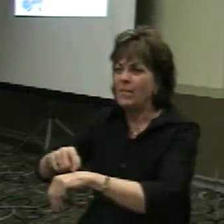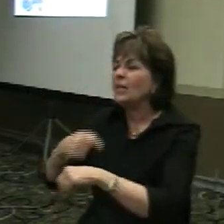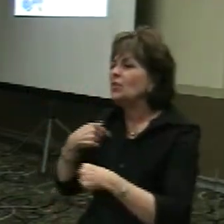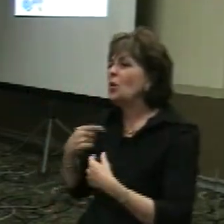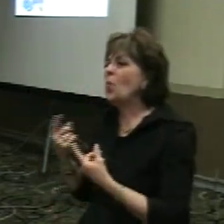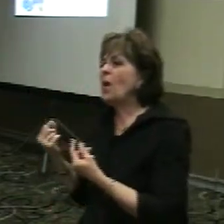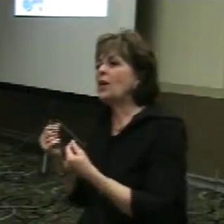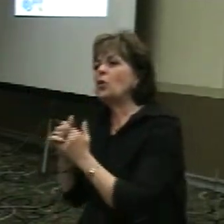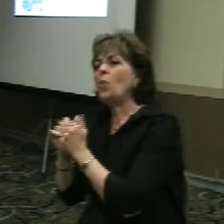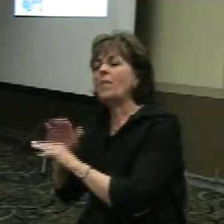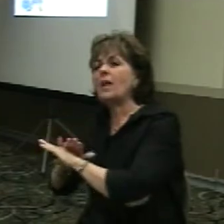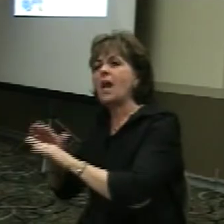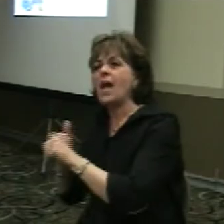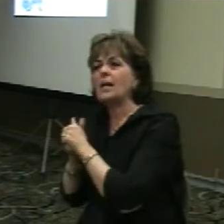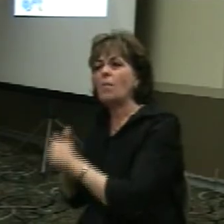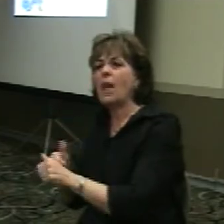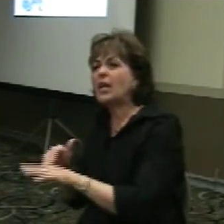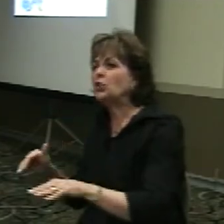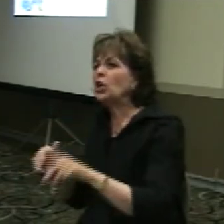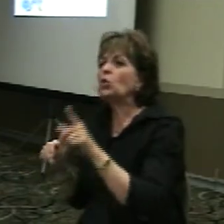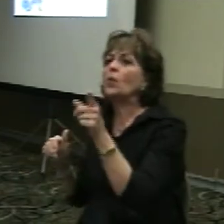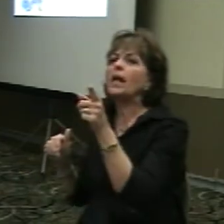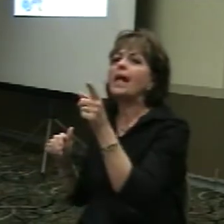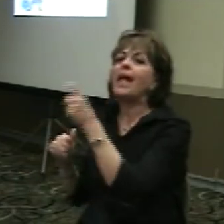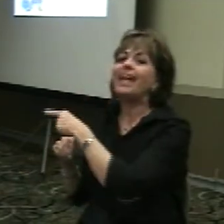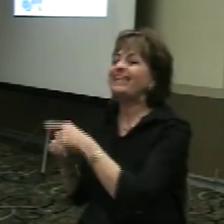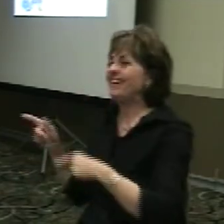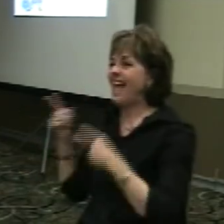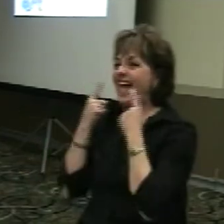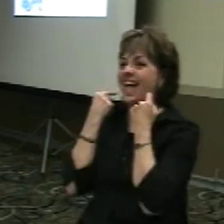What do I do with non-compliant children?